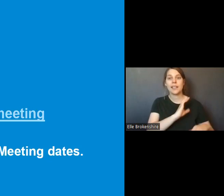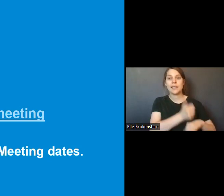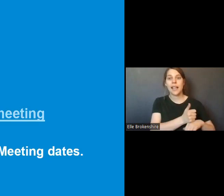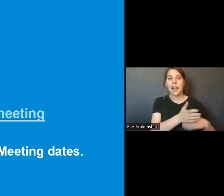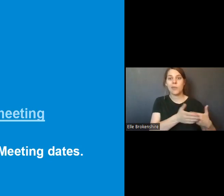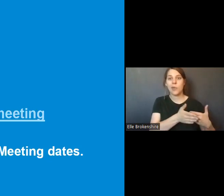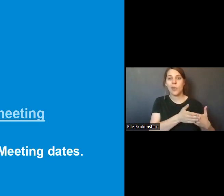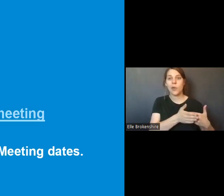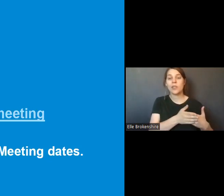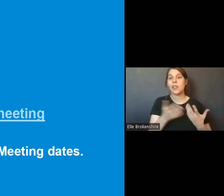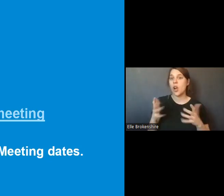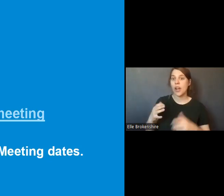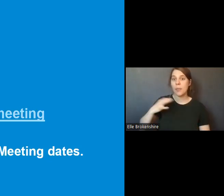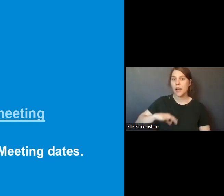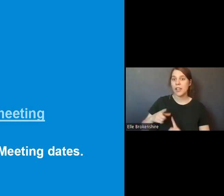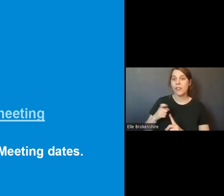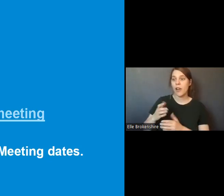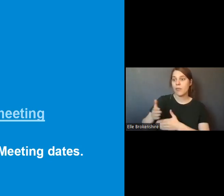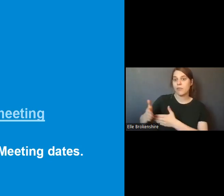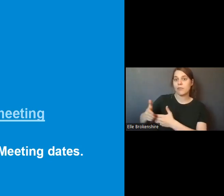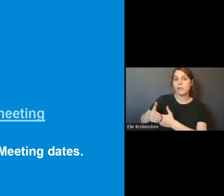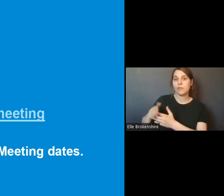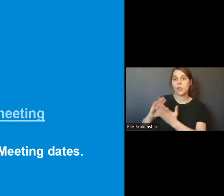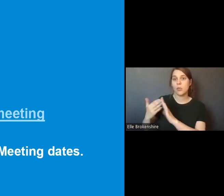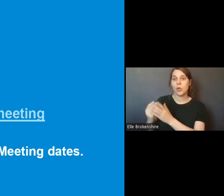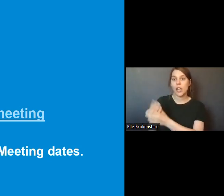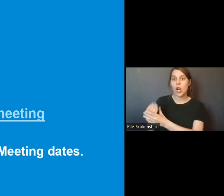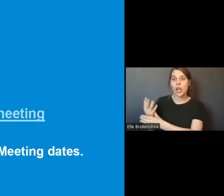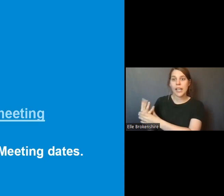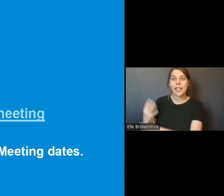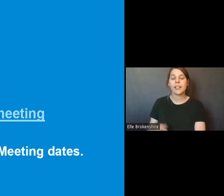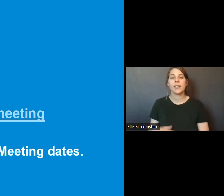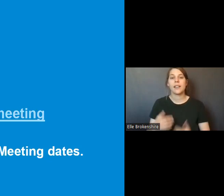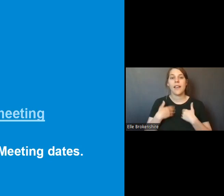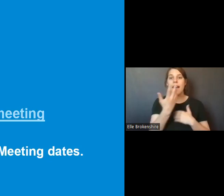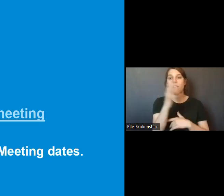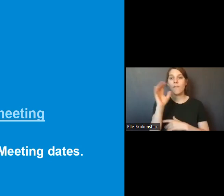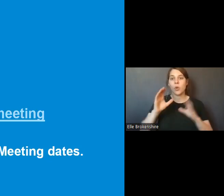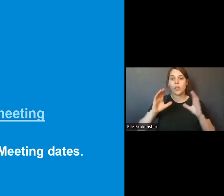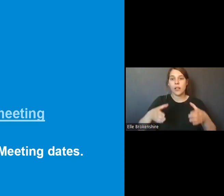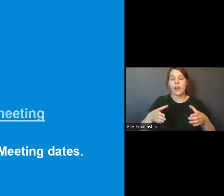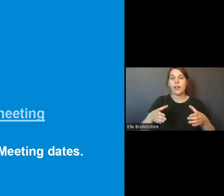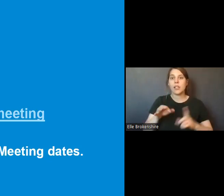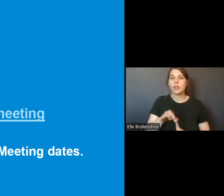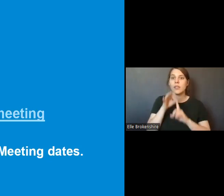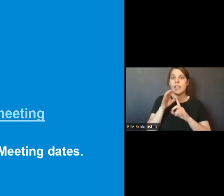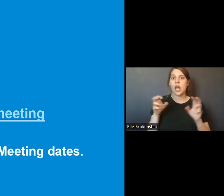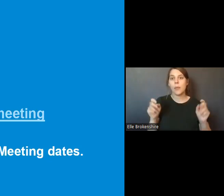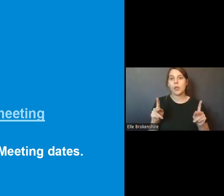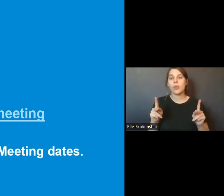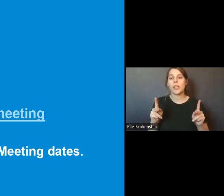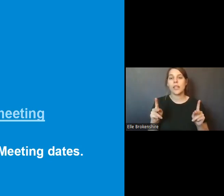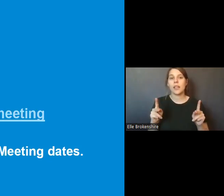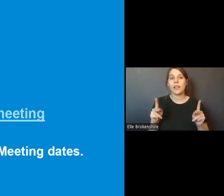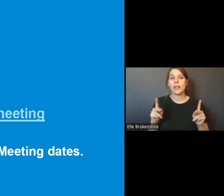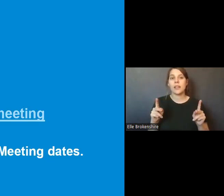community garden. The adjacent proximity to these forested lots offer a unique opportunity to extend their hands-on